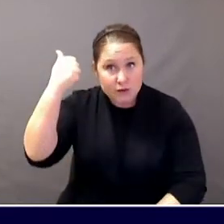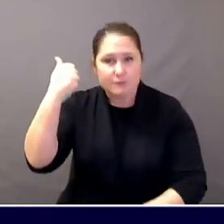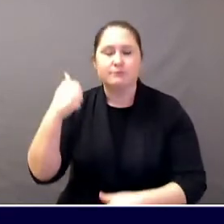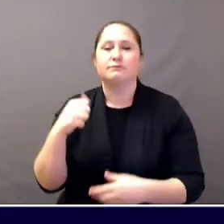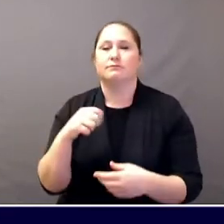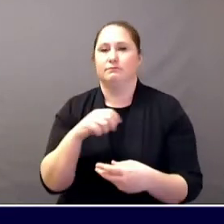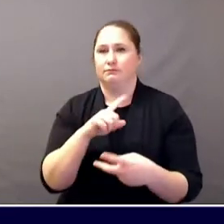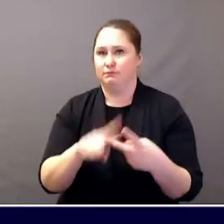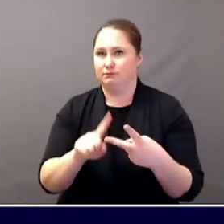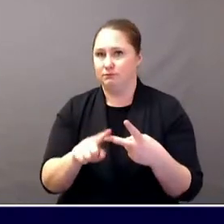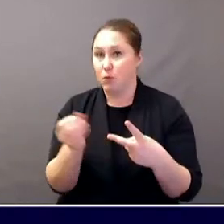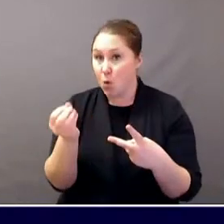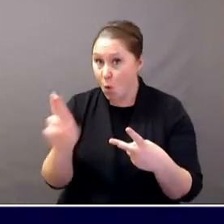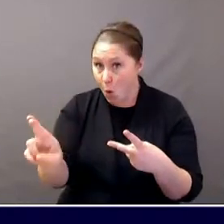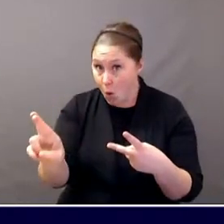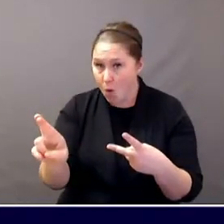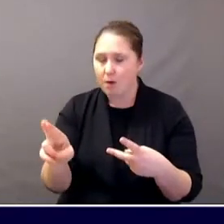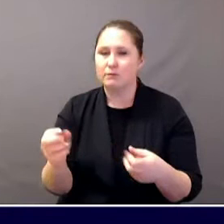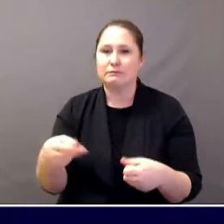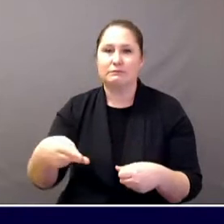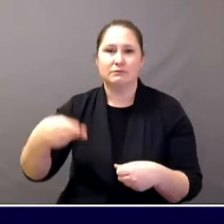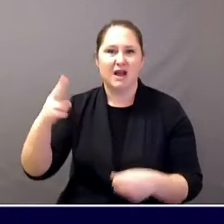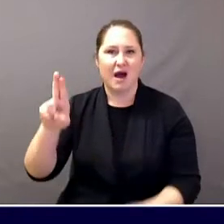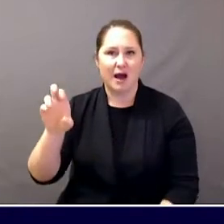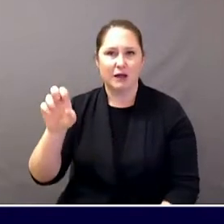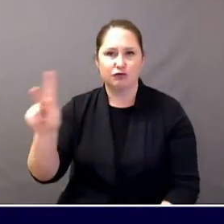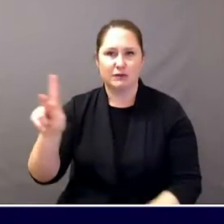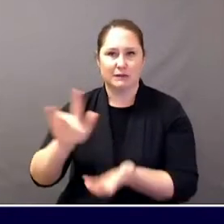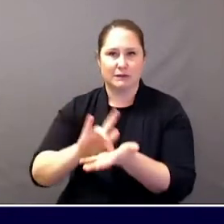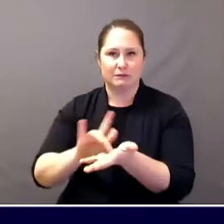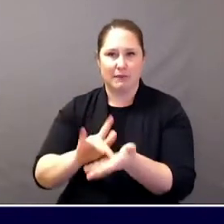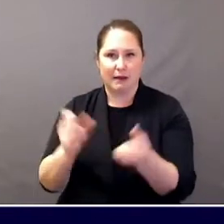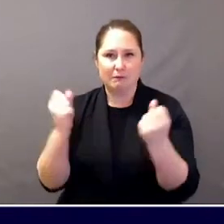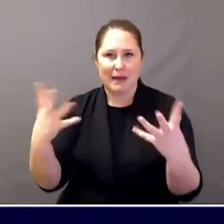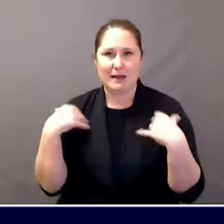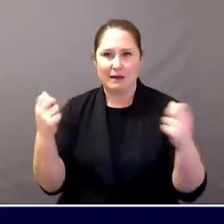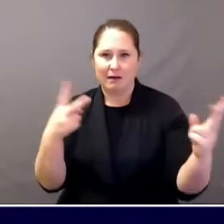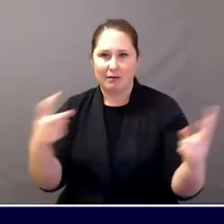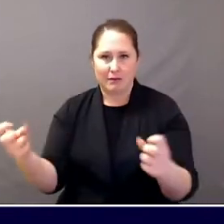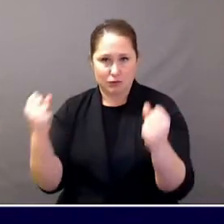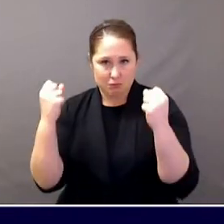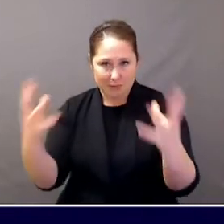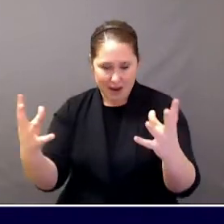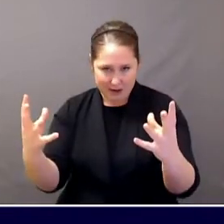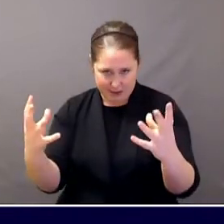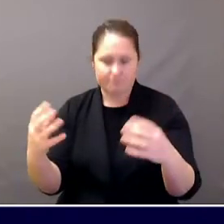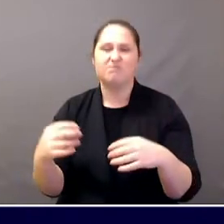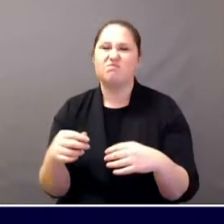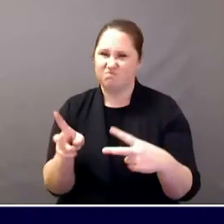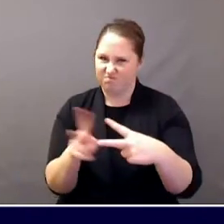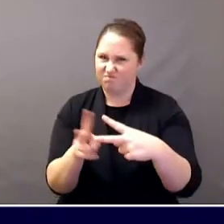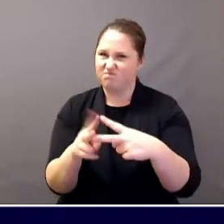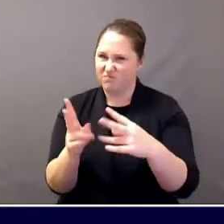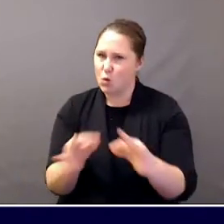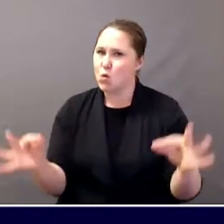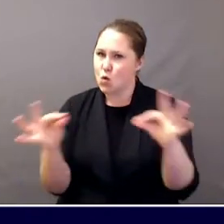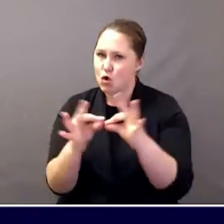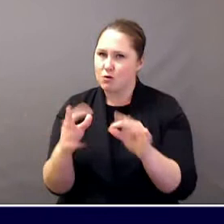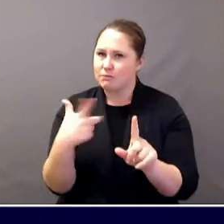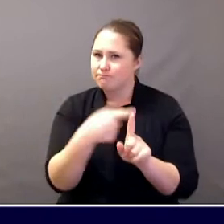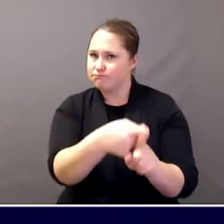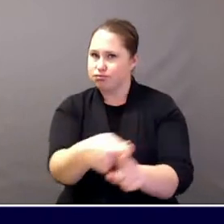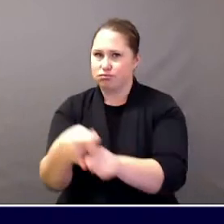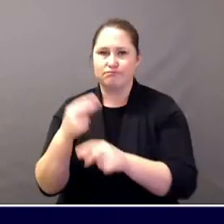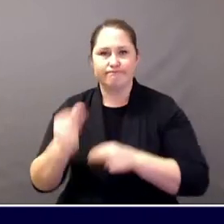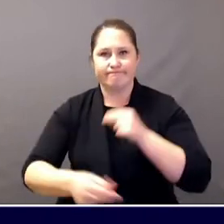conditions. I'm encouraged by these recommendations and that they align with our goals of first vaccinating people who are